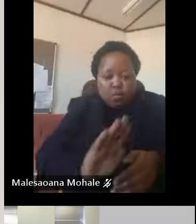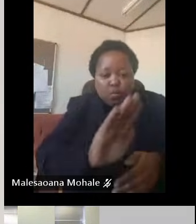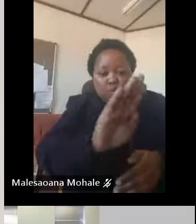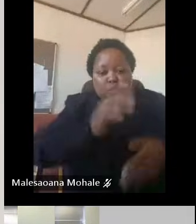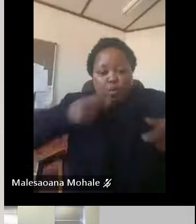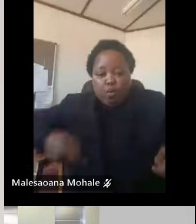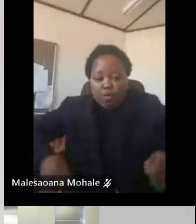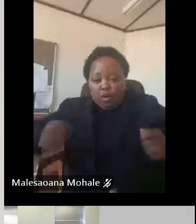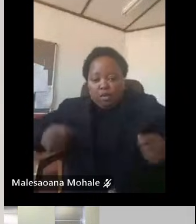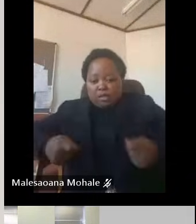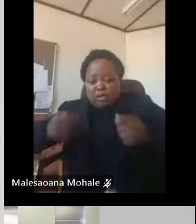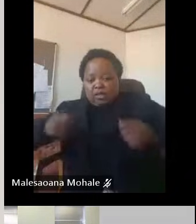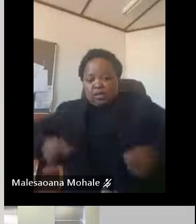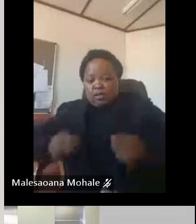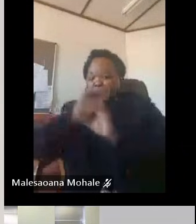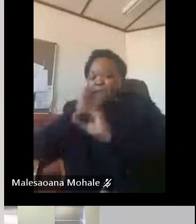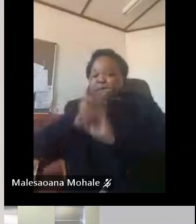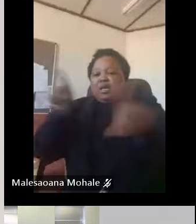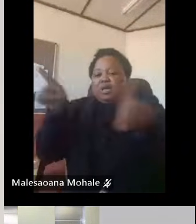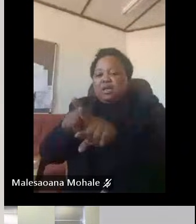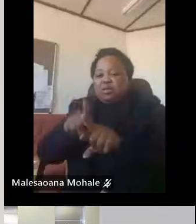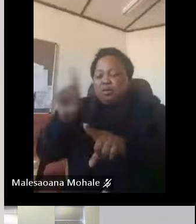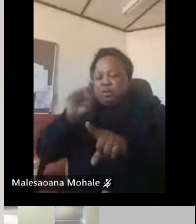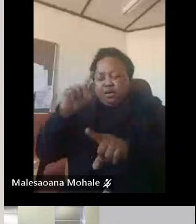of lighting in those spaces.